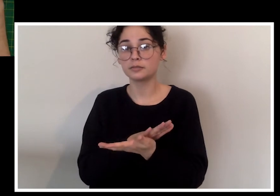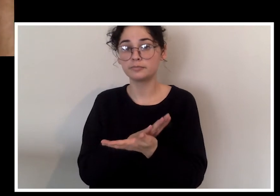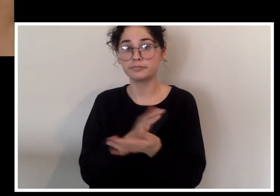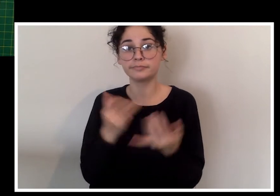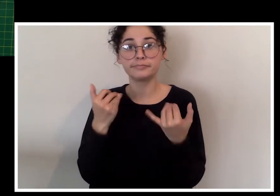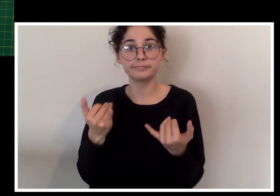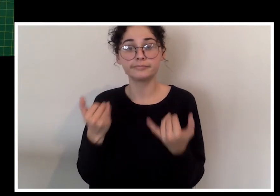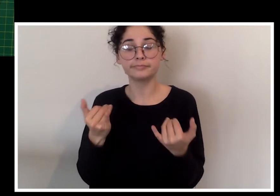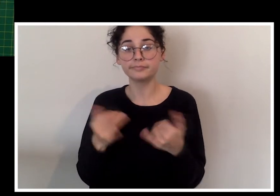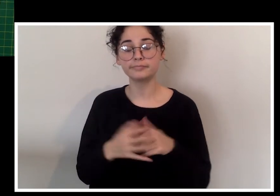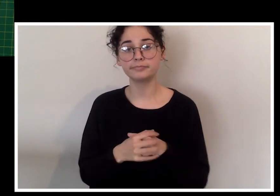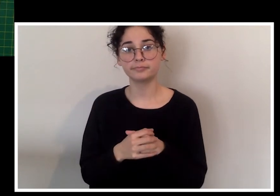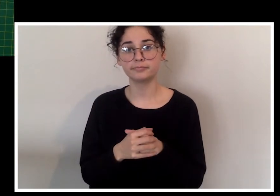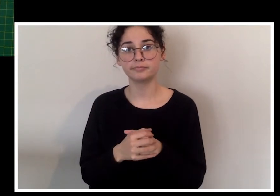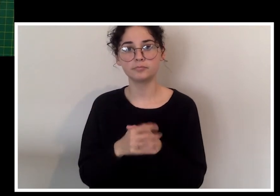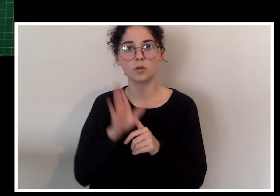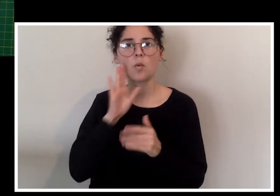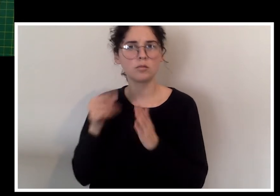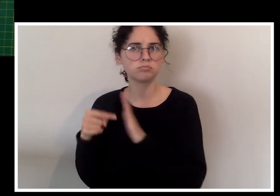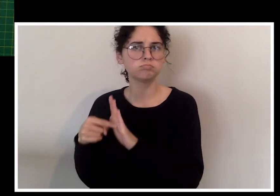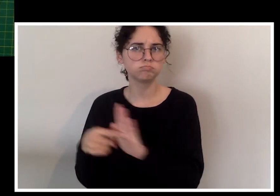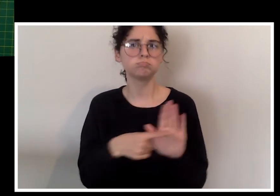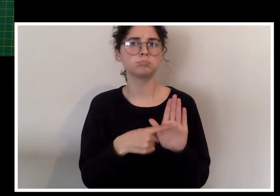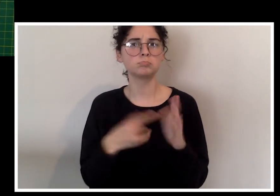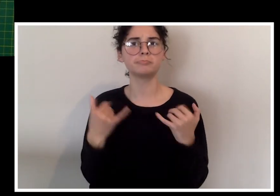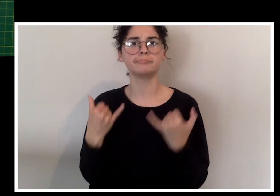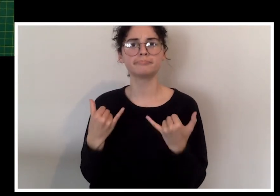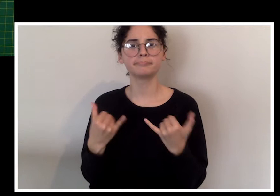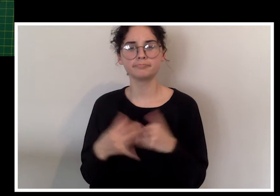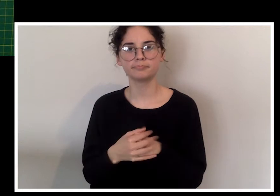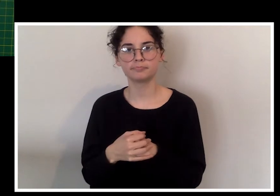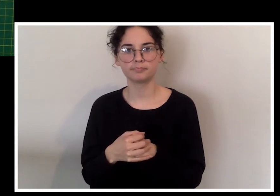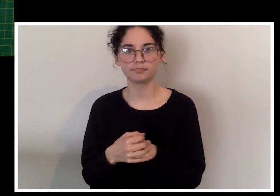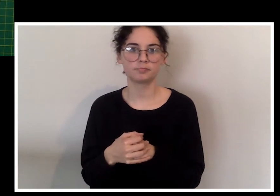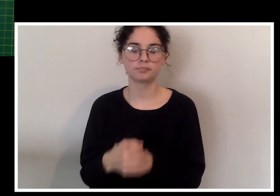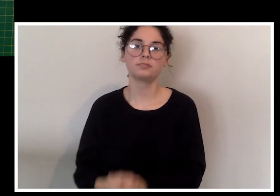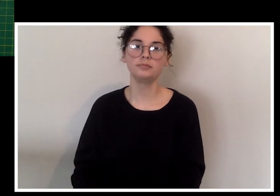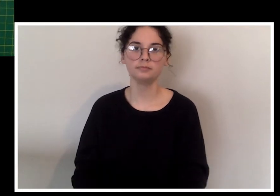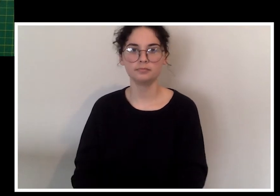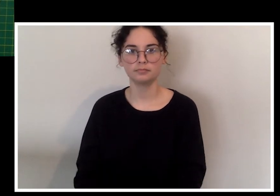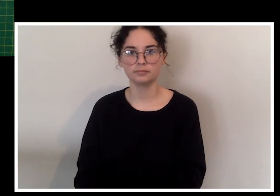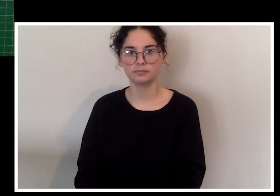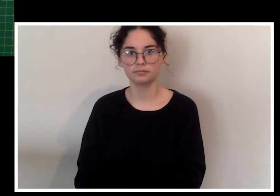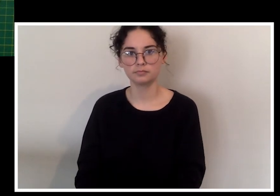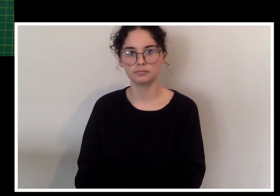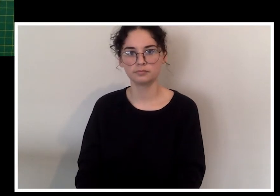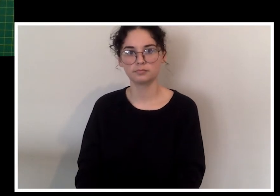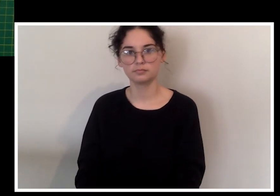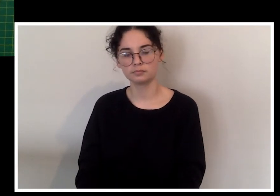project. I'm going to do a couple of these for you, give you a live example here.